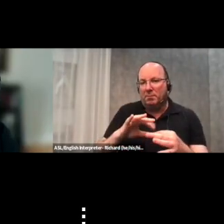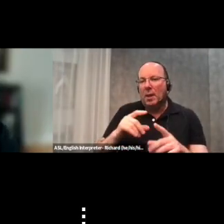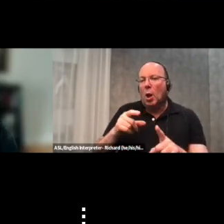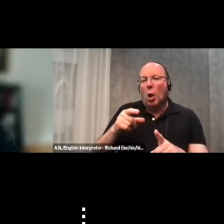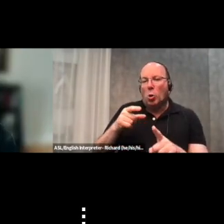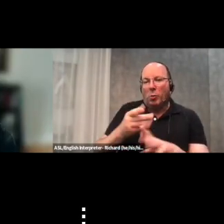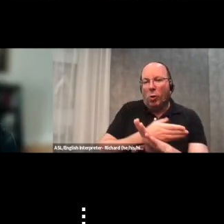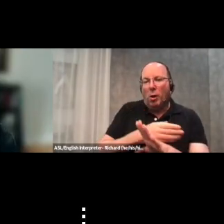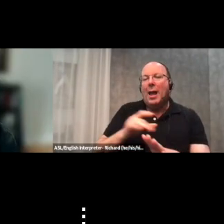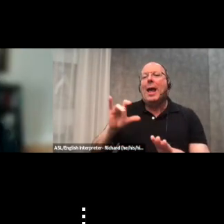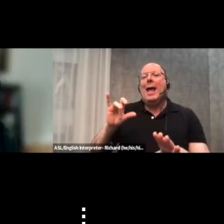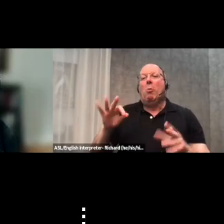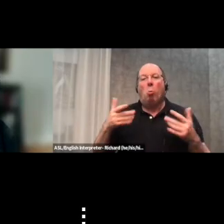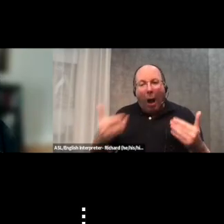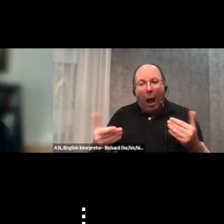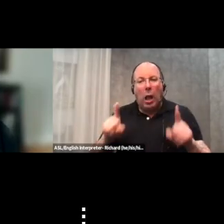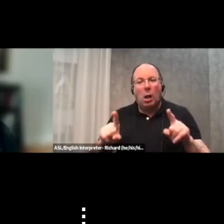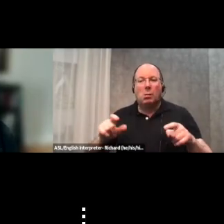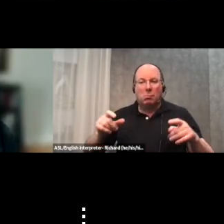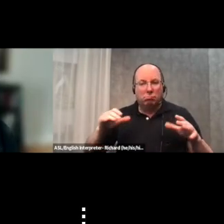in a great decision-making mode.